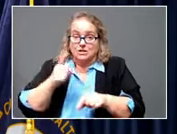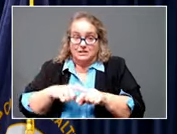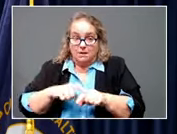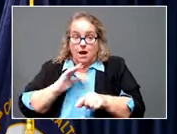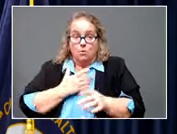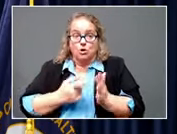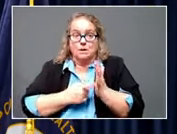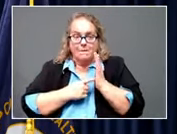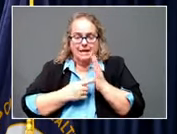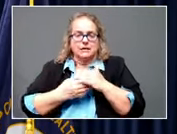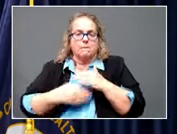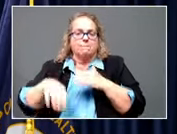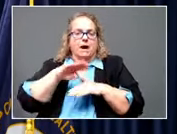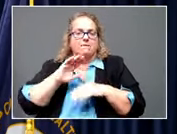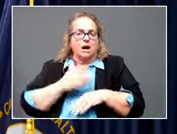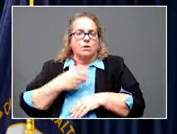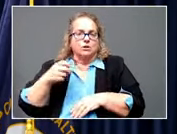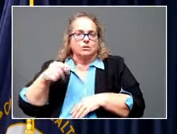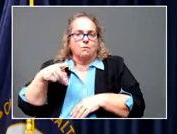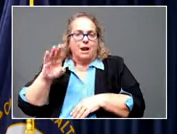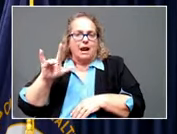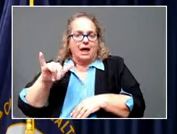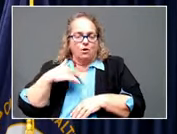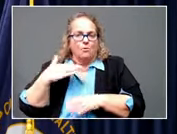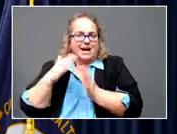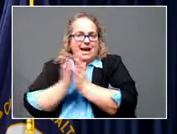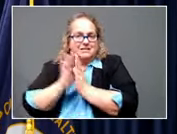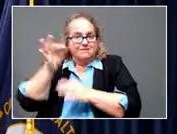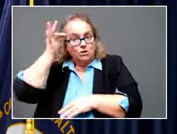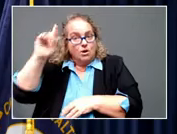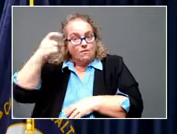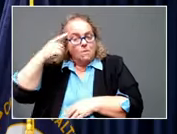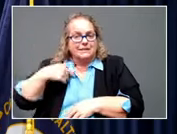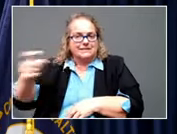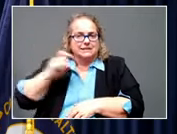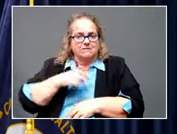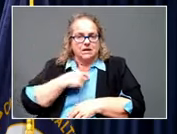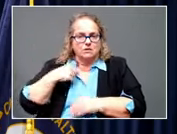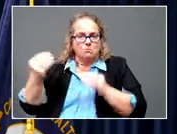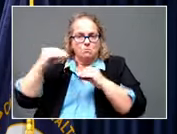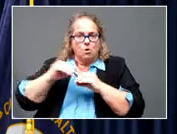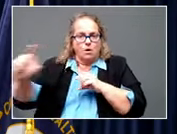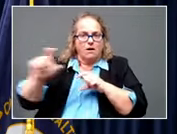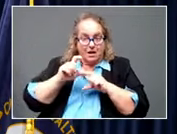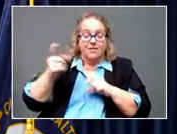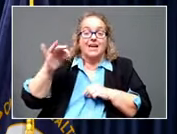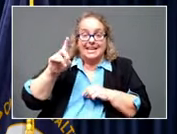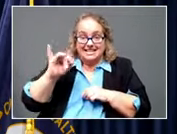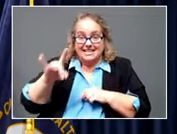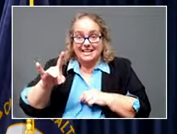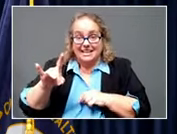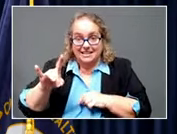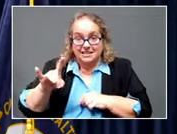We requested the federal government supply us more. They did. But that demand increasing does suggest we're seeing at